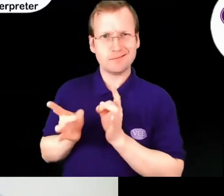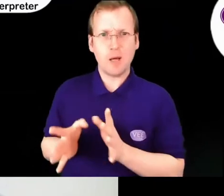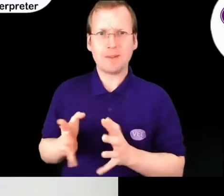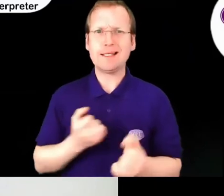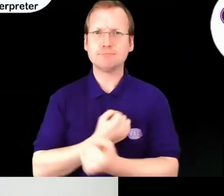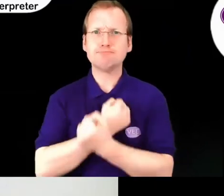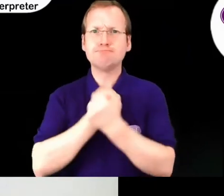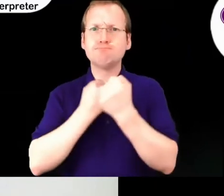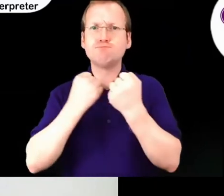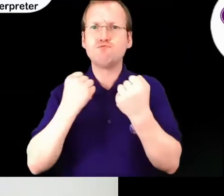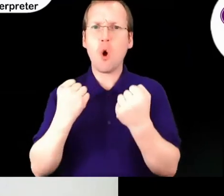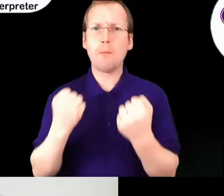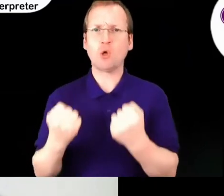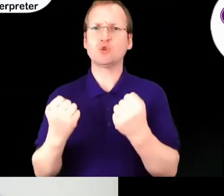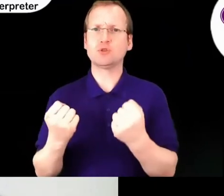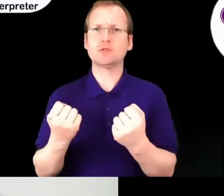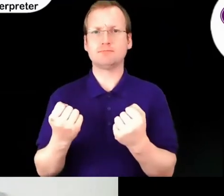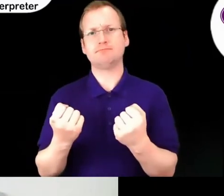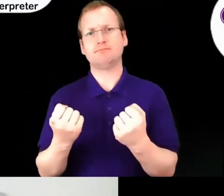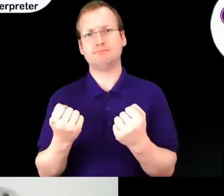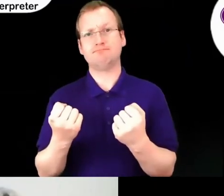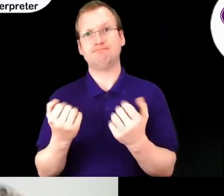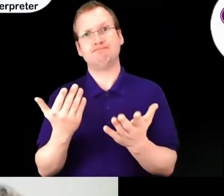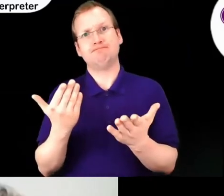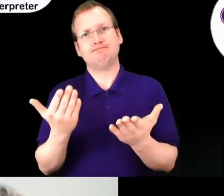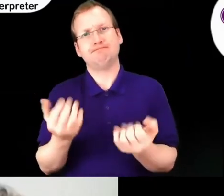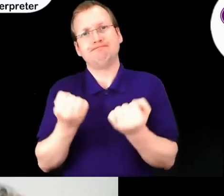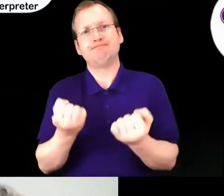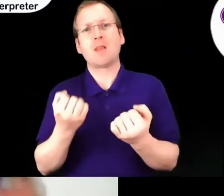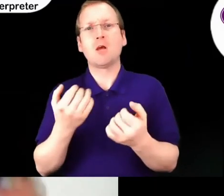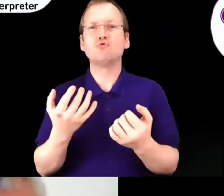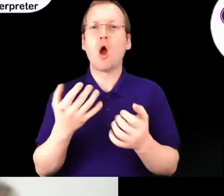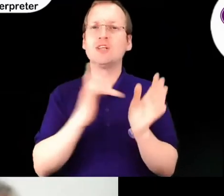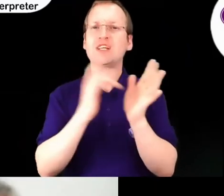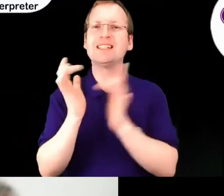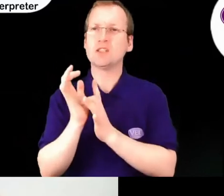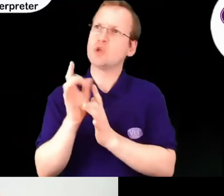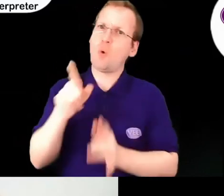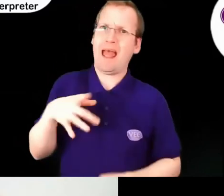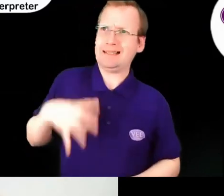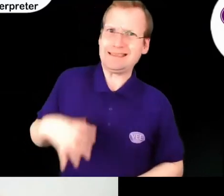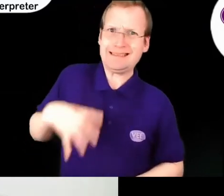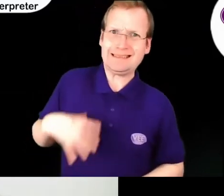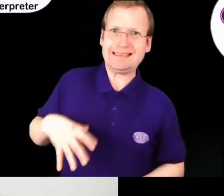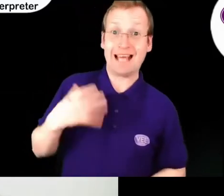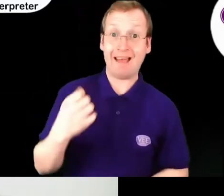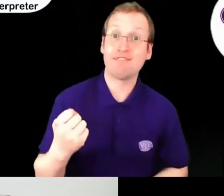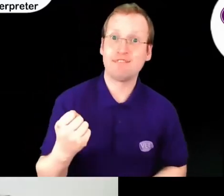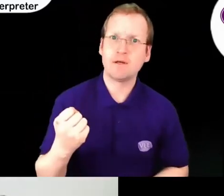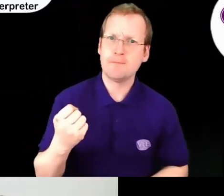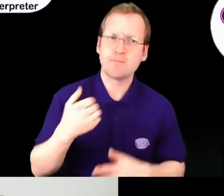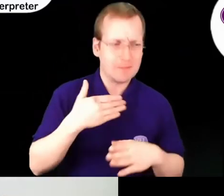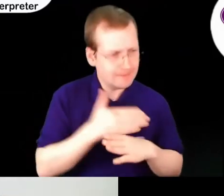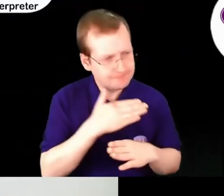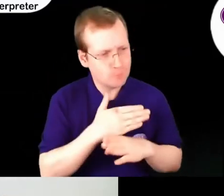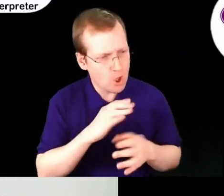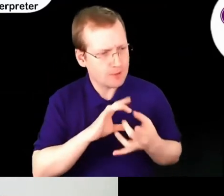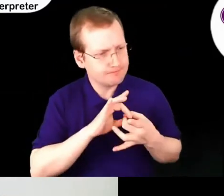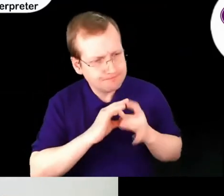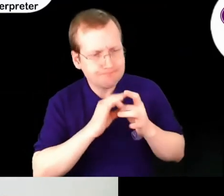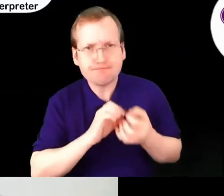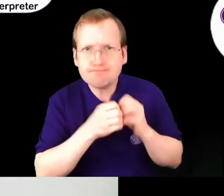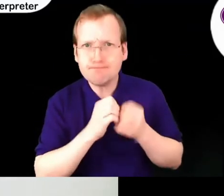robust Jesus. So it was the need for these kind of songs that made us work on quite a